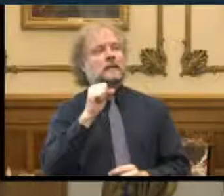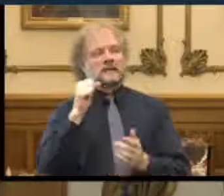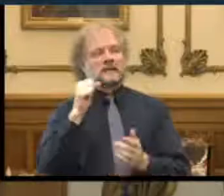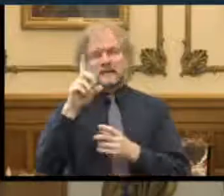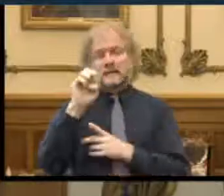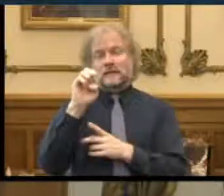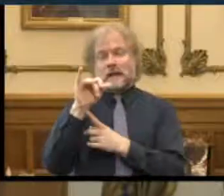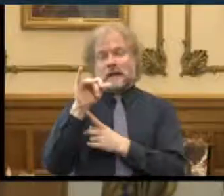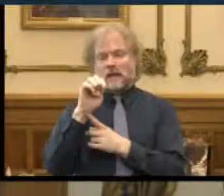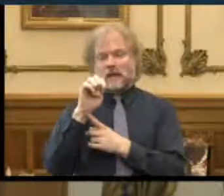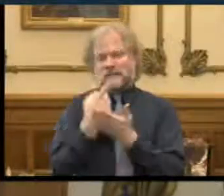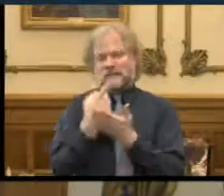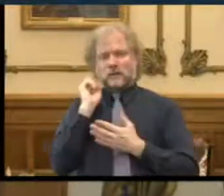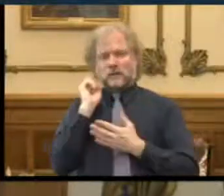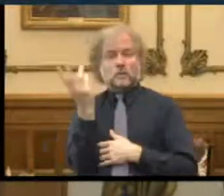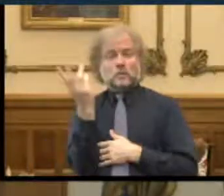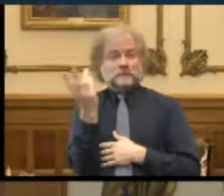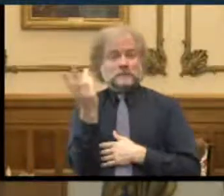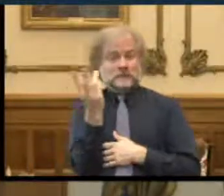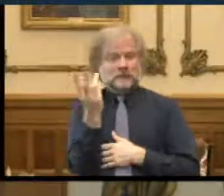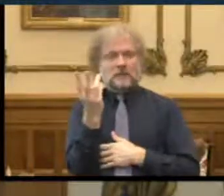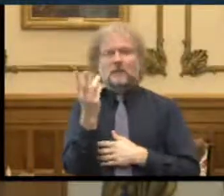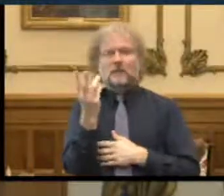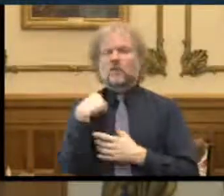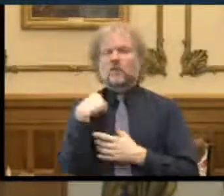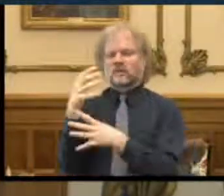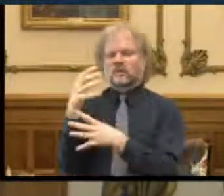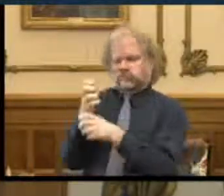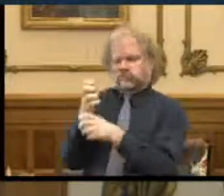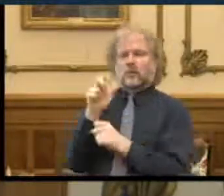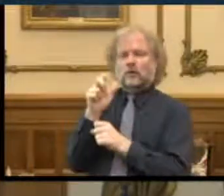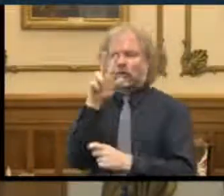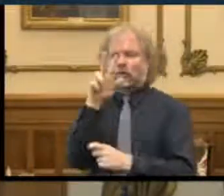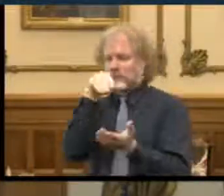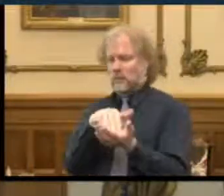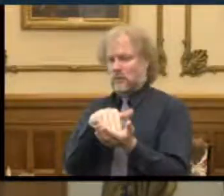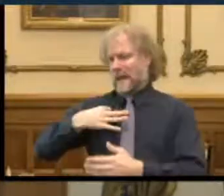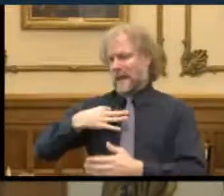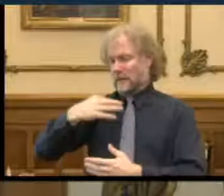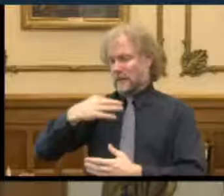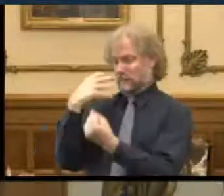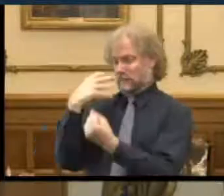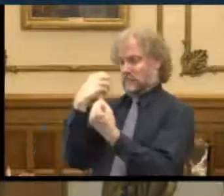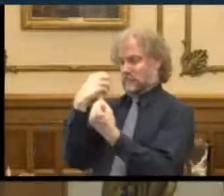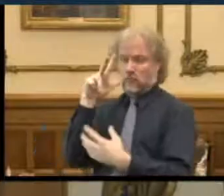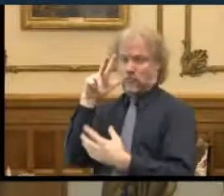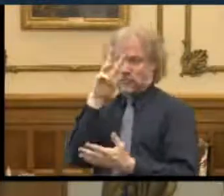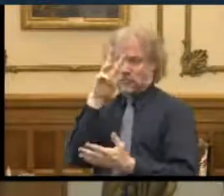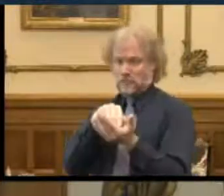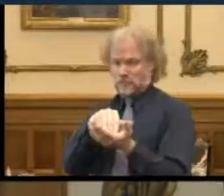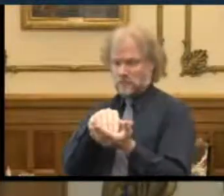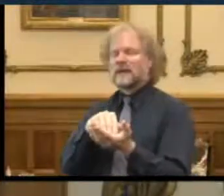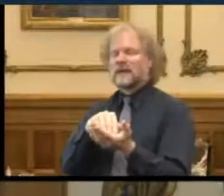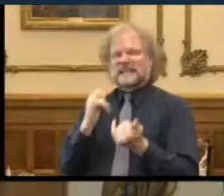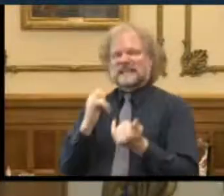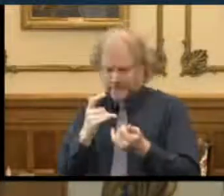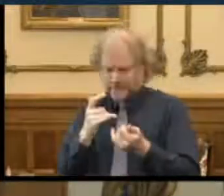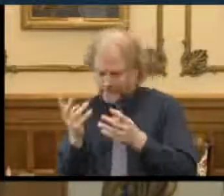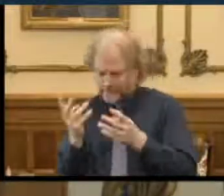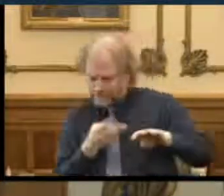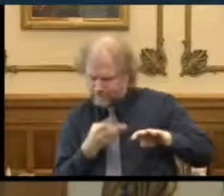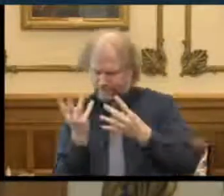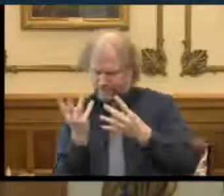was last Wednesday, we had received just over 36,000 applications that we're still in the process of reviewing